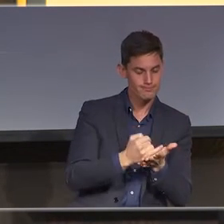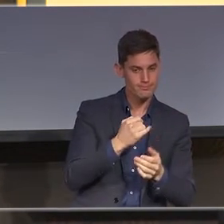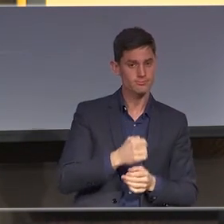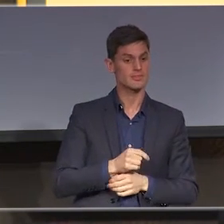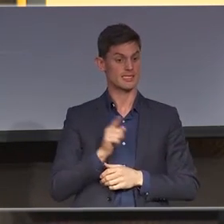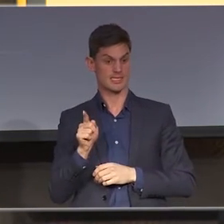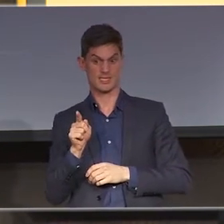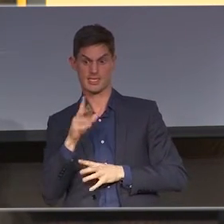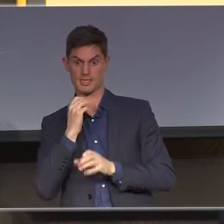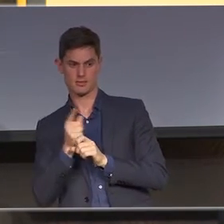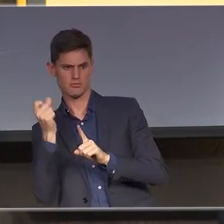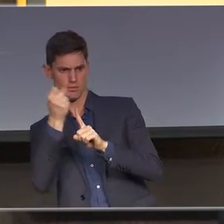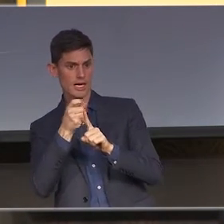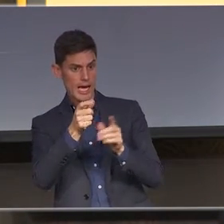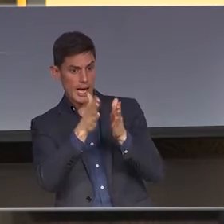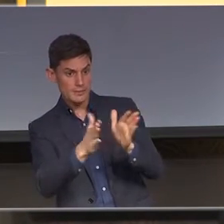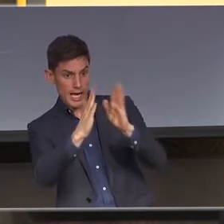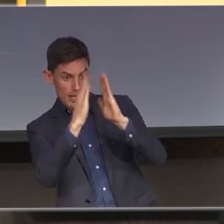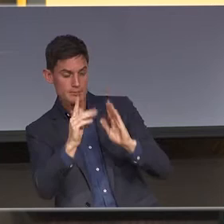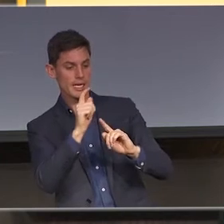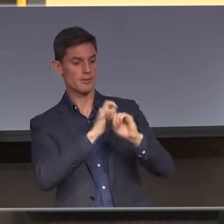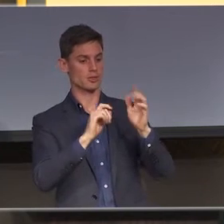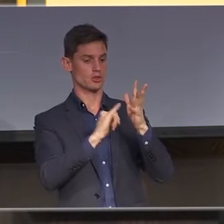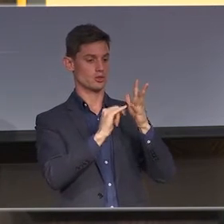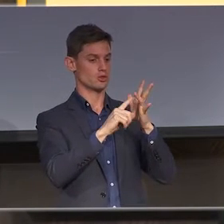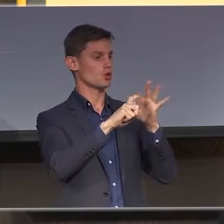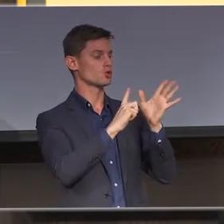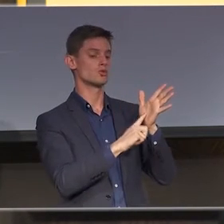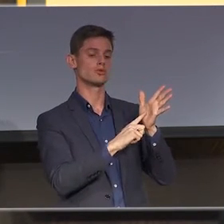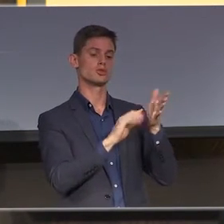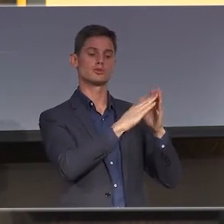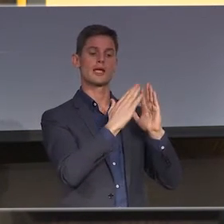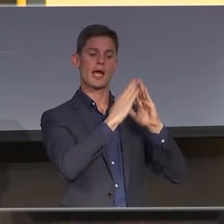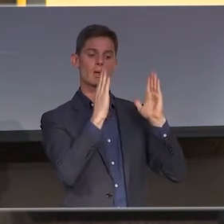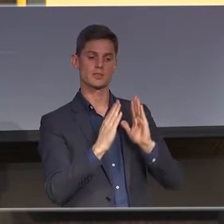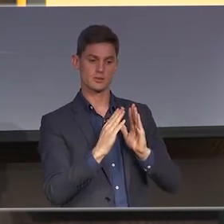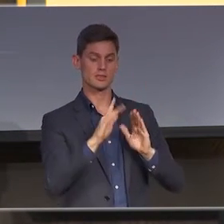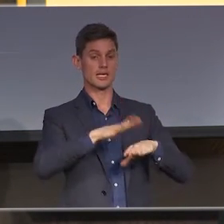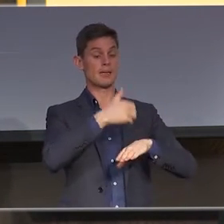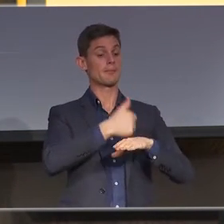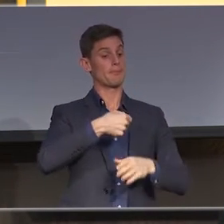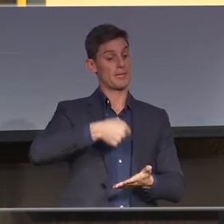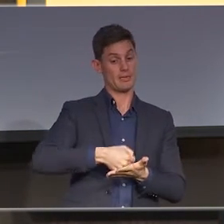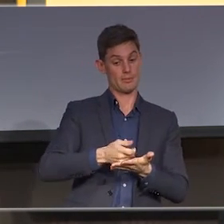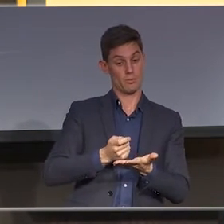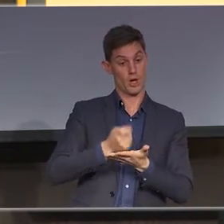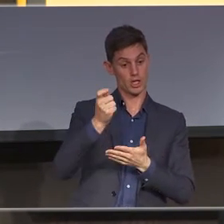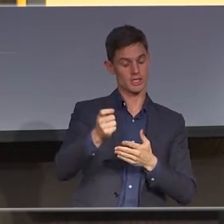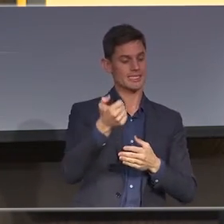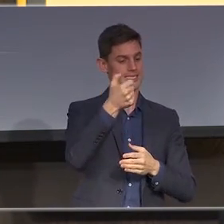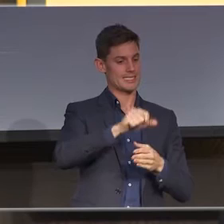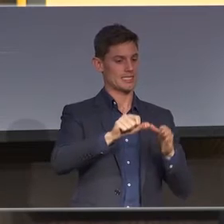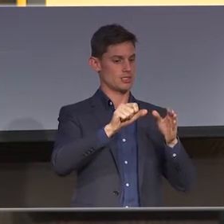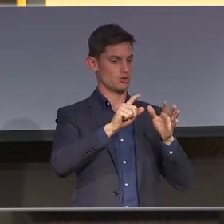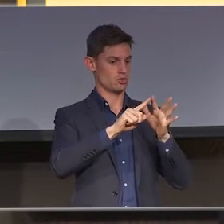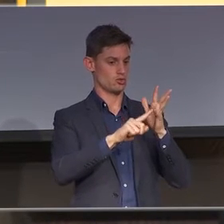Colau proposed to turn empty homes into social housing, set a minimum monthly wage of €600 and make